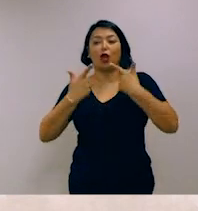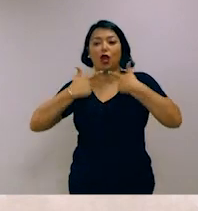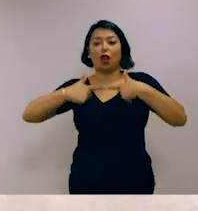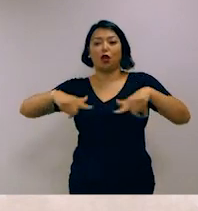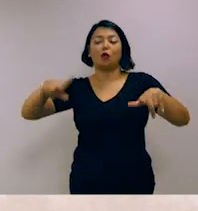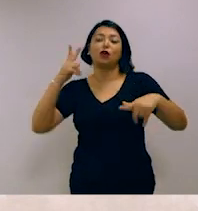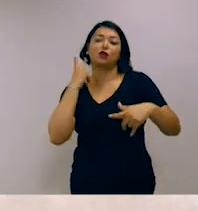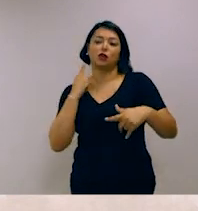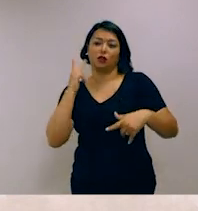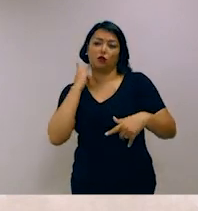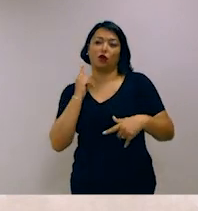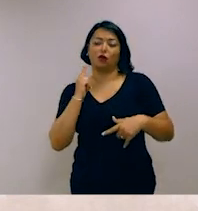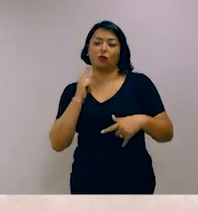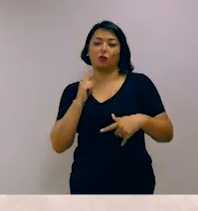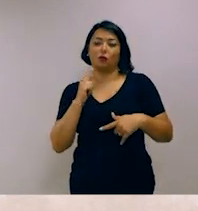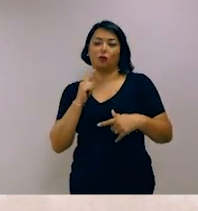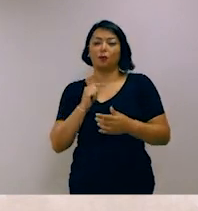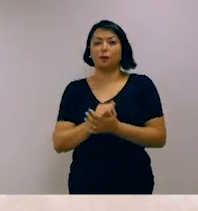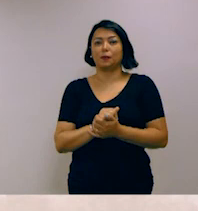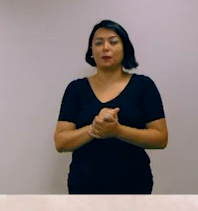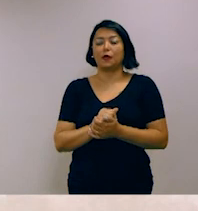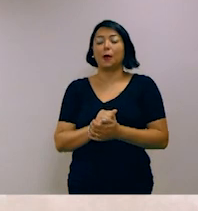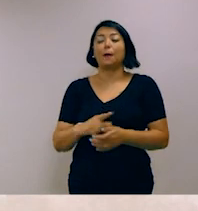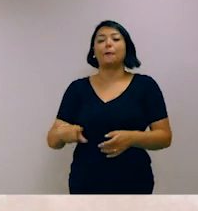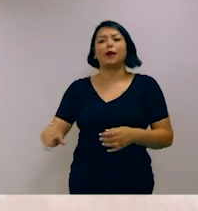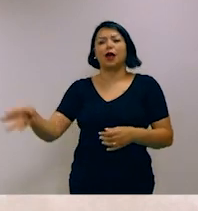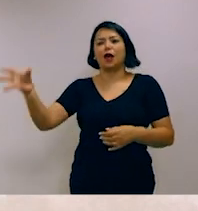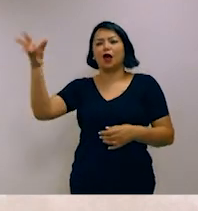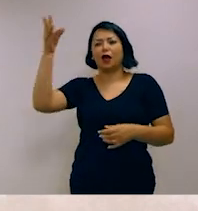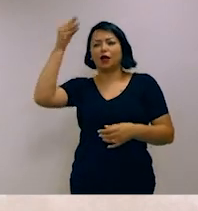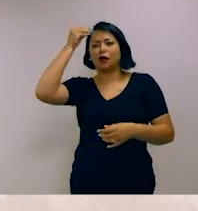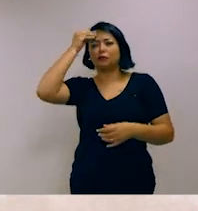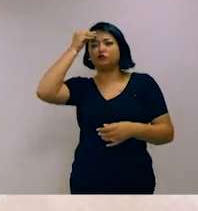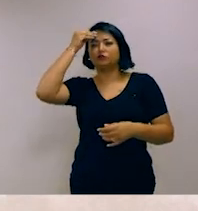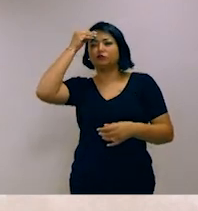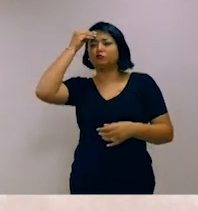via these techniques, we are able to supply and